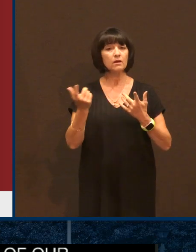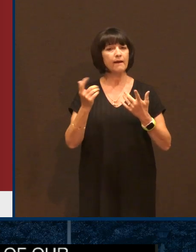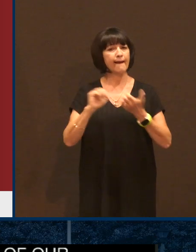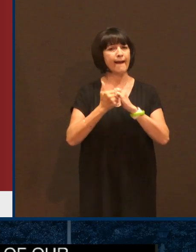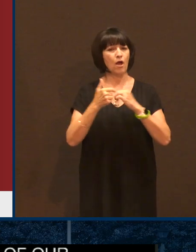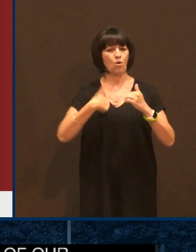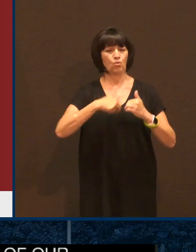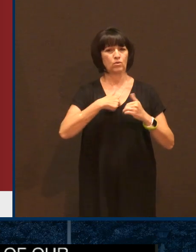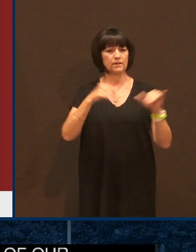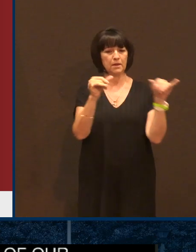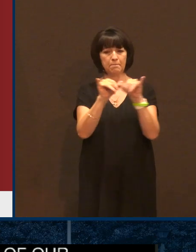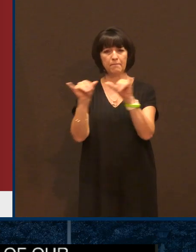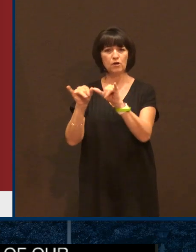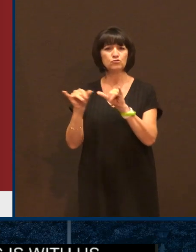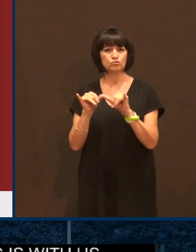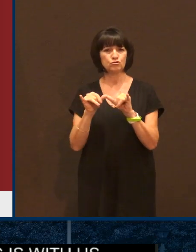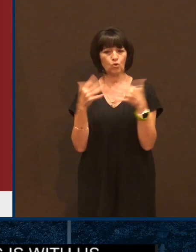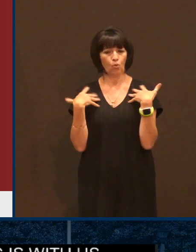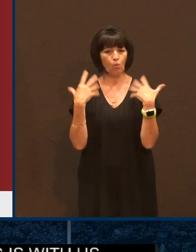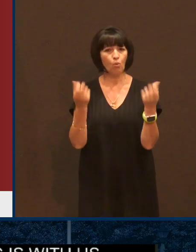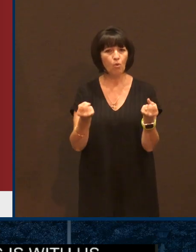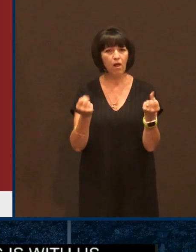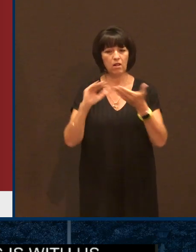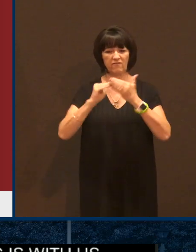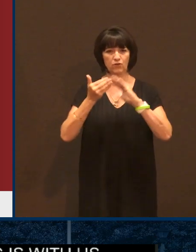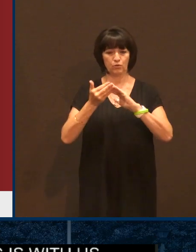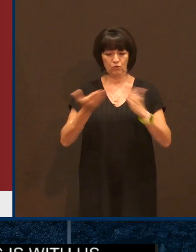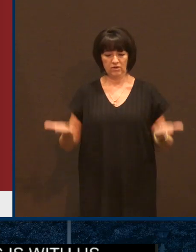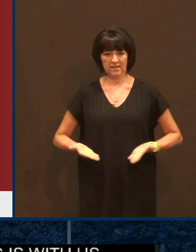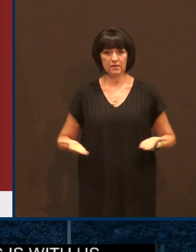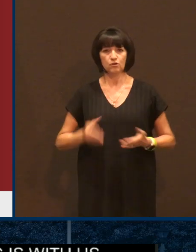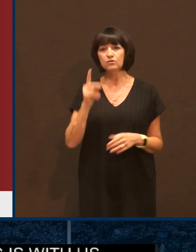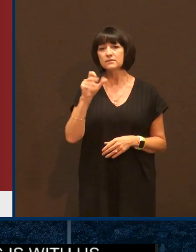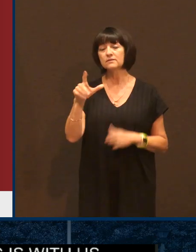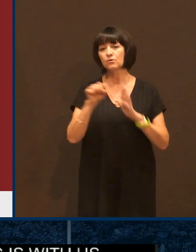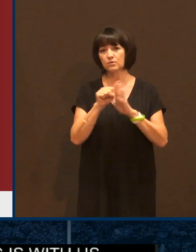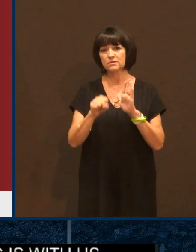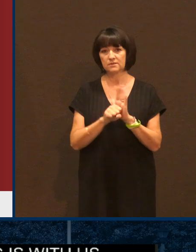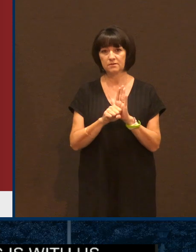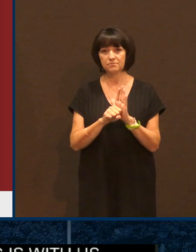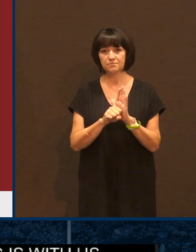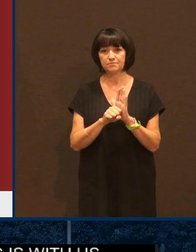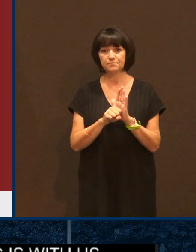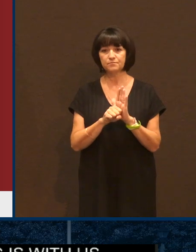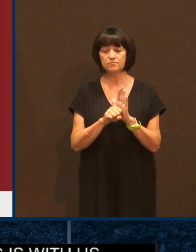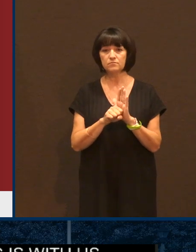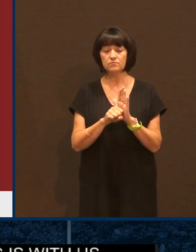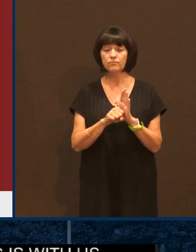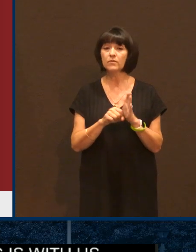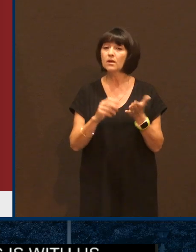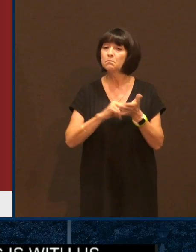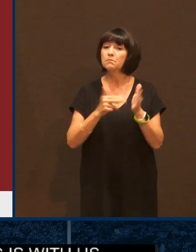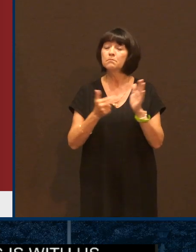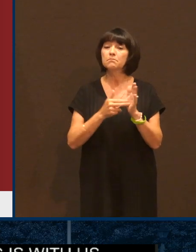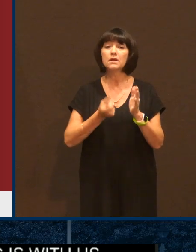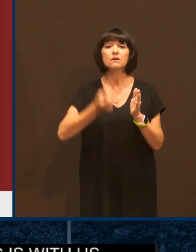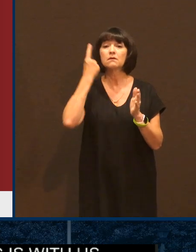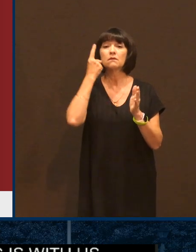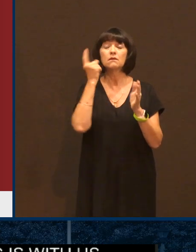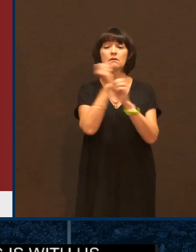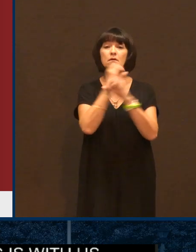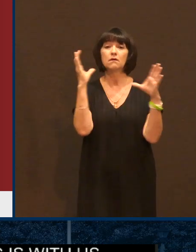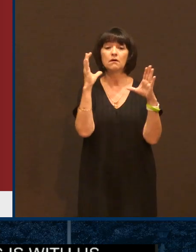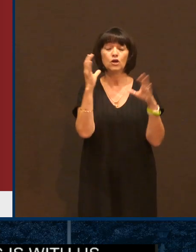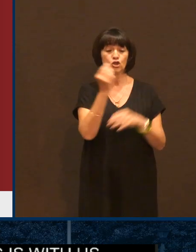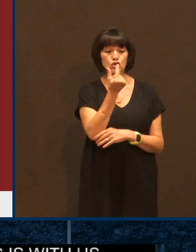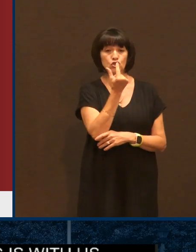health of the community in our state. And so it'll be a green category, which is